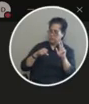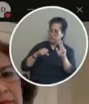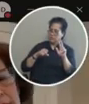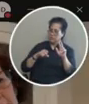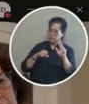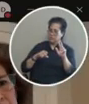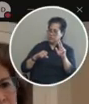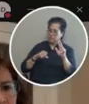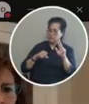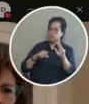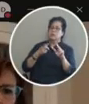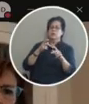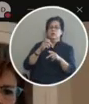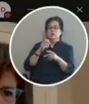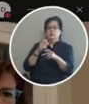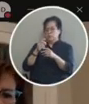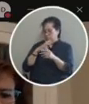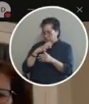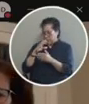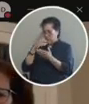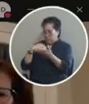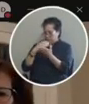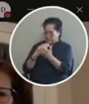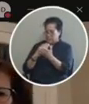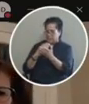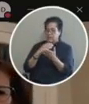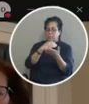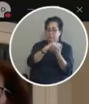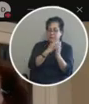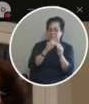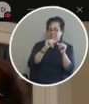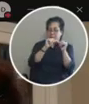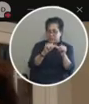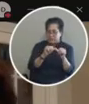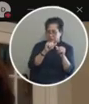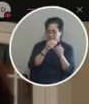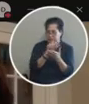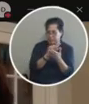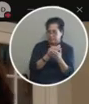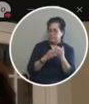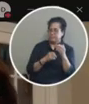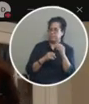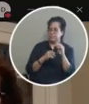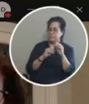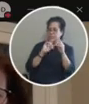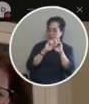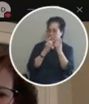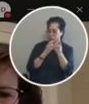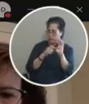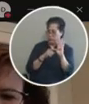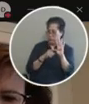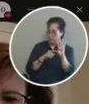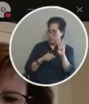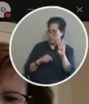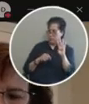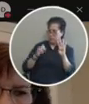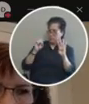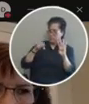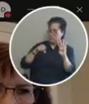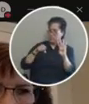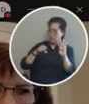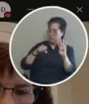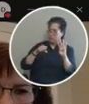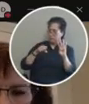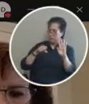so this is to appropriate the funds to the Budget Stabilization Fund. Representative Morgan.